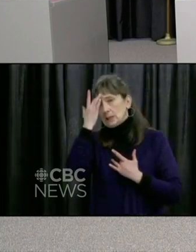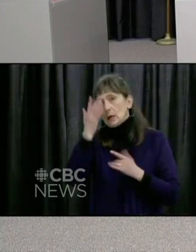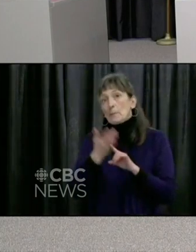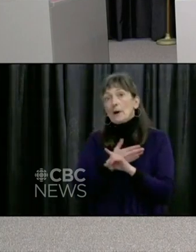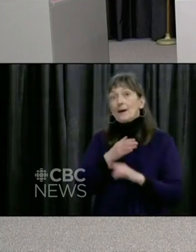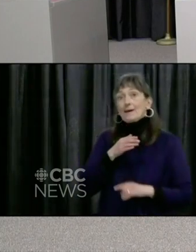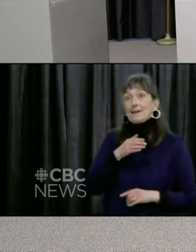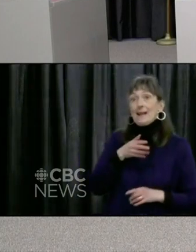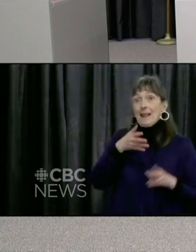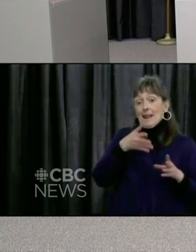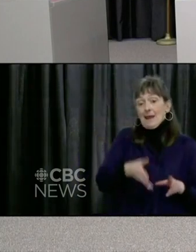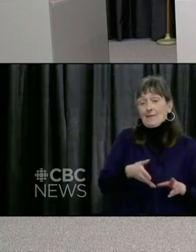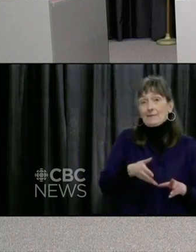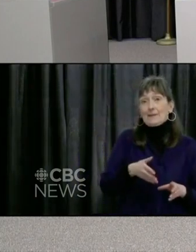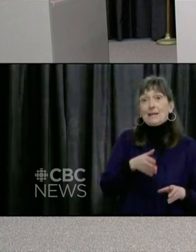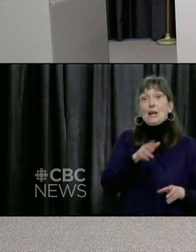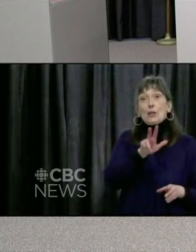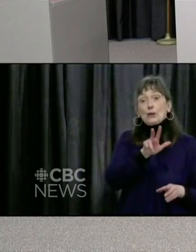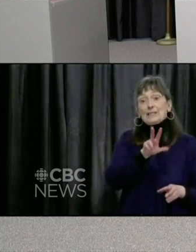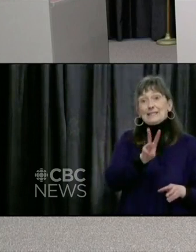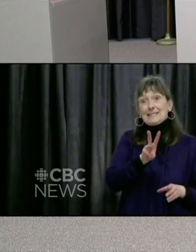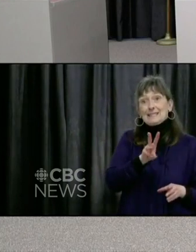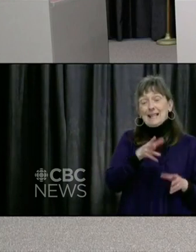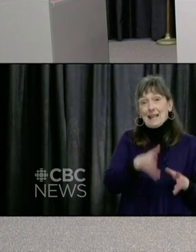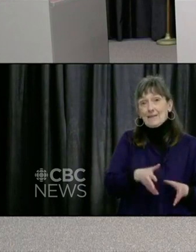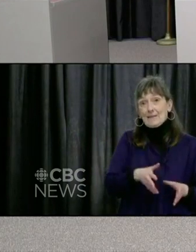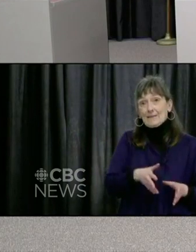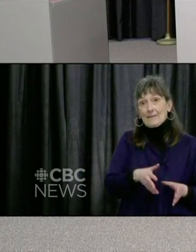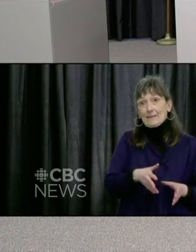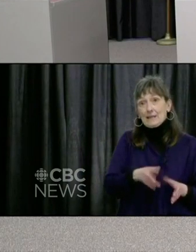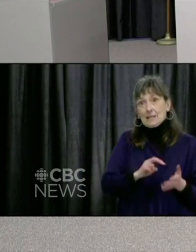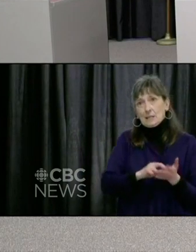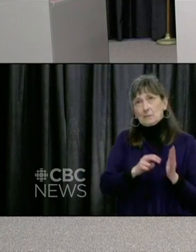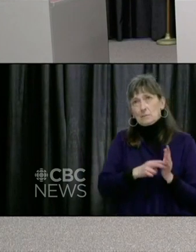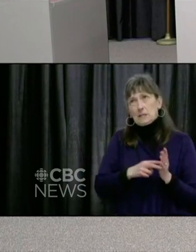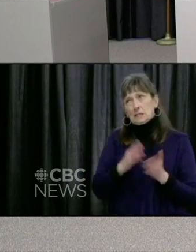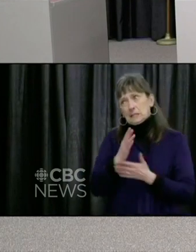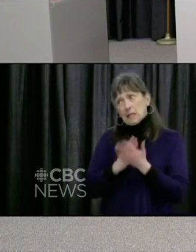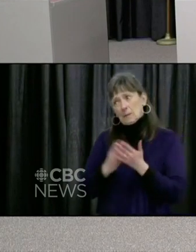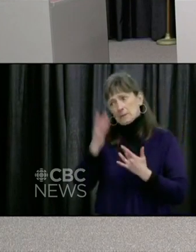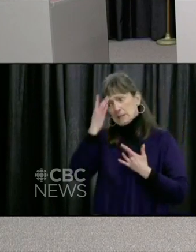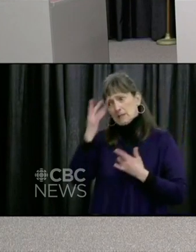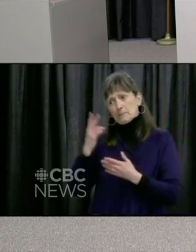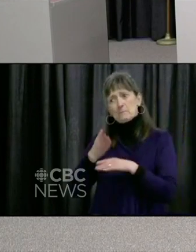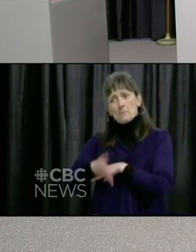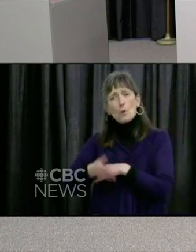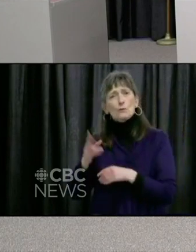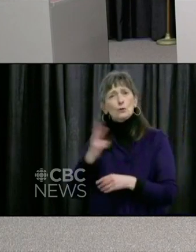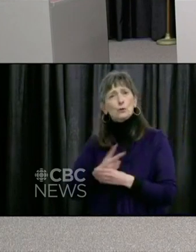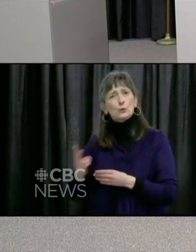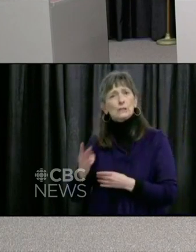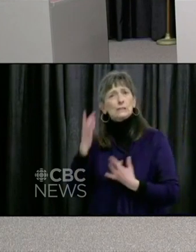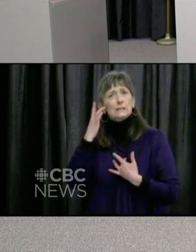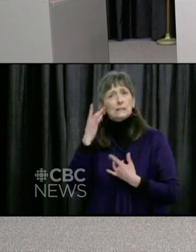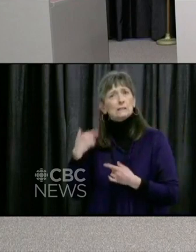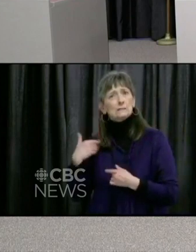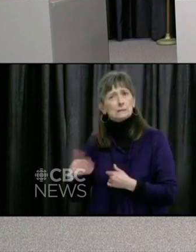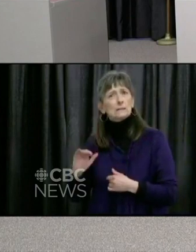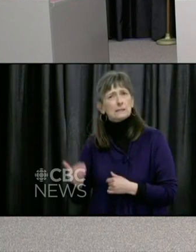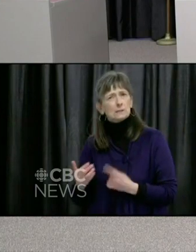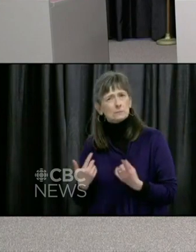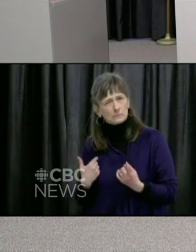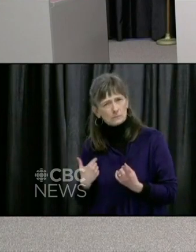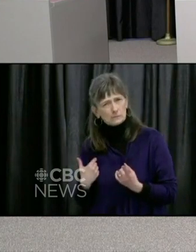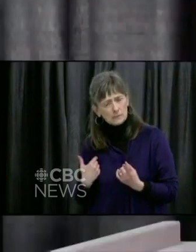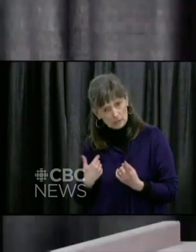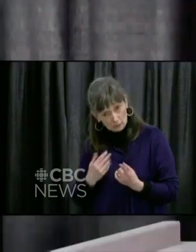which means somewhere in the line of 20 of those cases must be at least 2 weeks old. Is this typical for a disease to